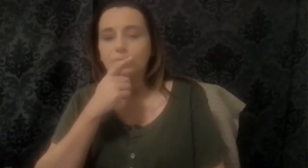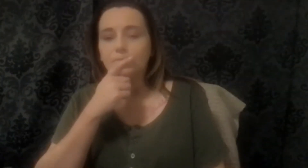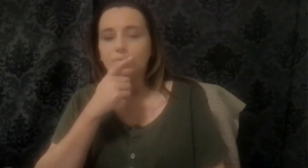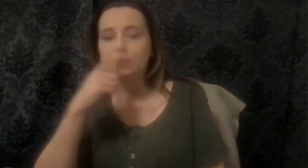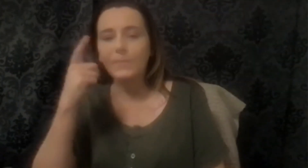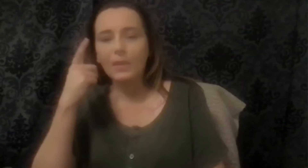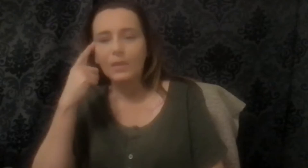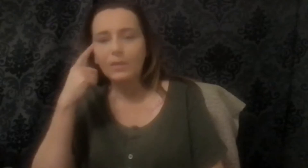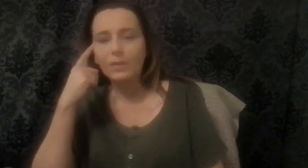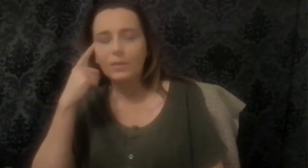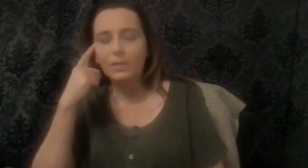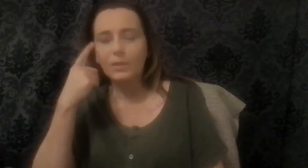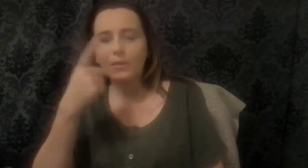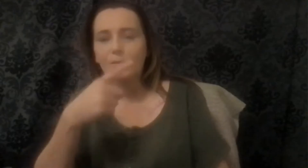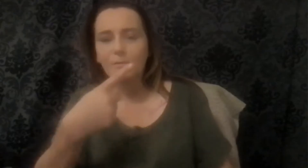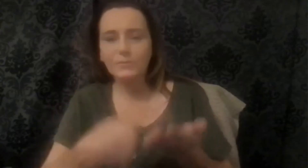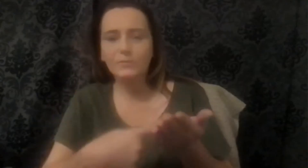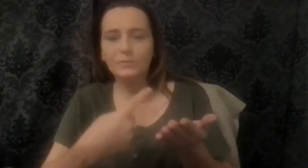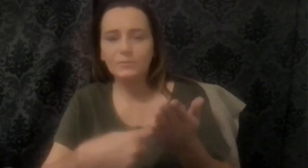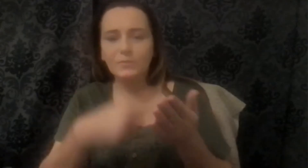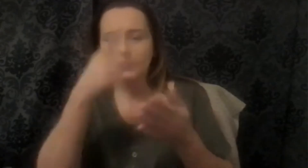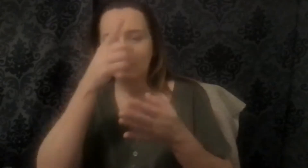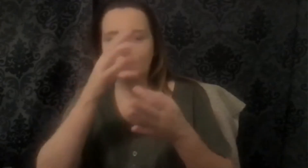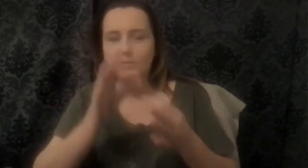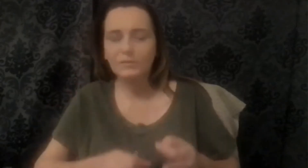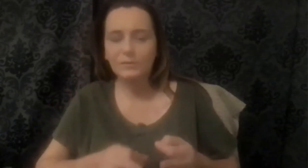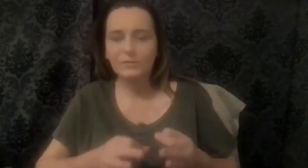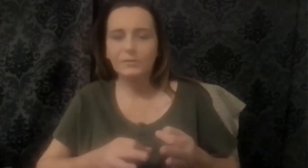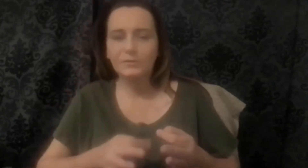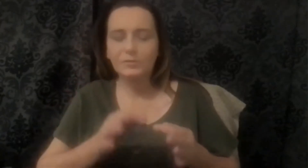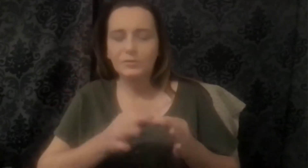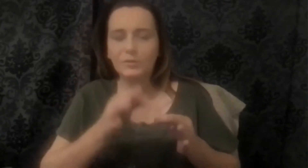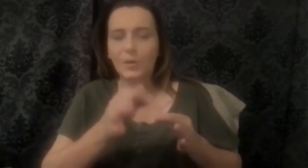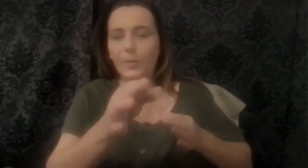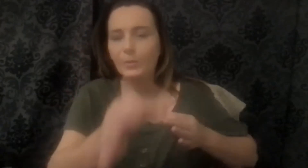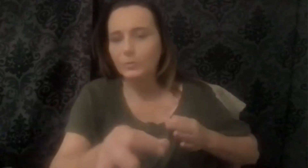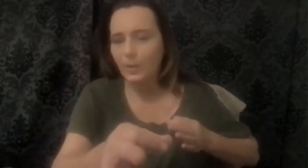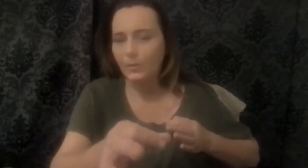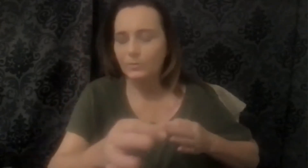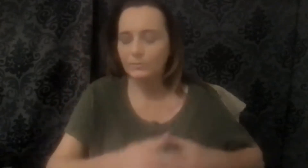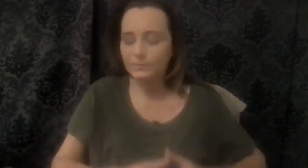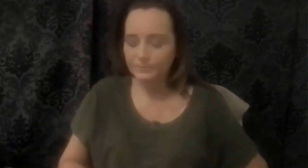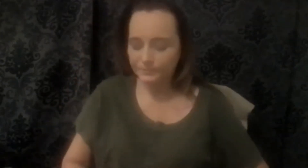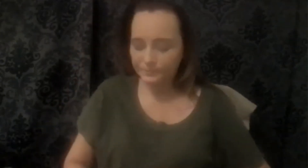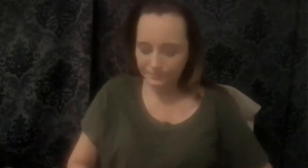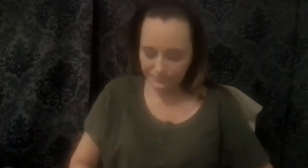the decision to postpone the face-to-face conference. In